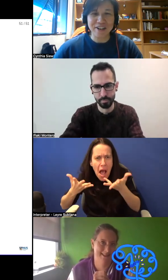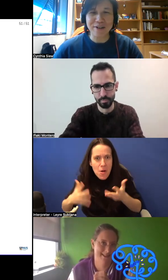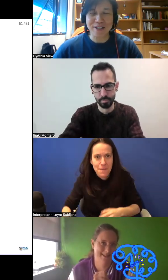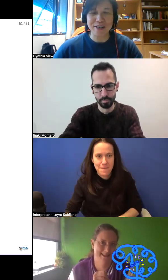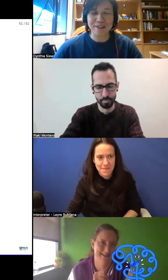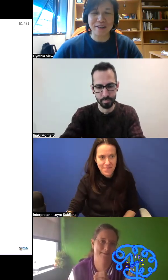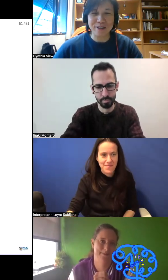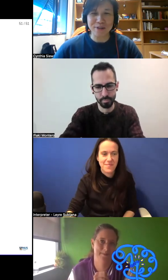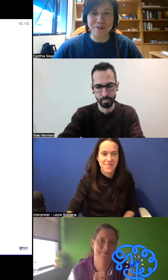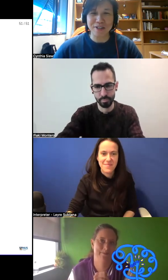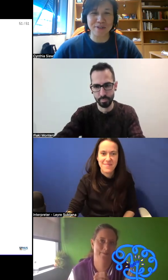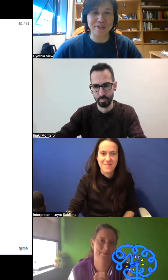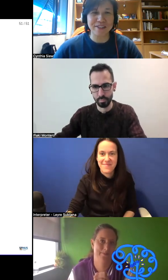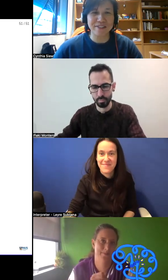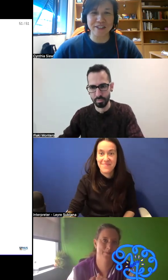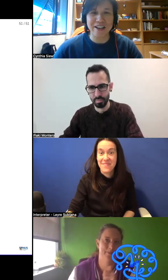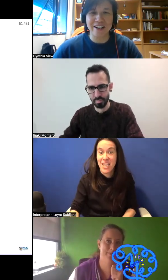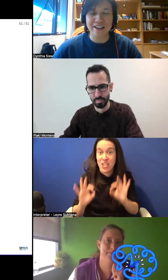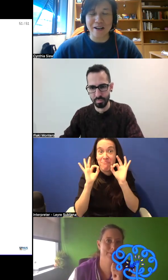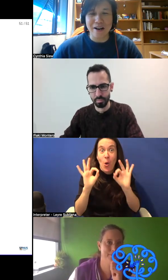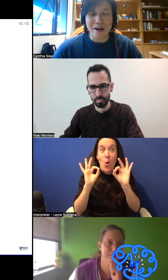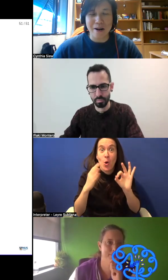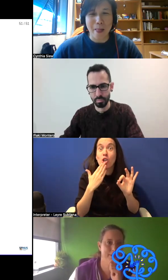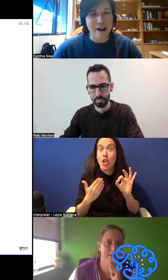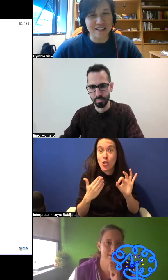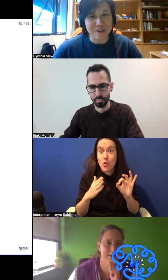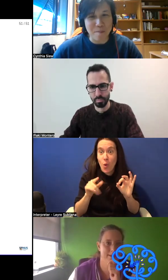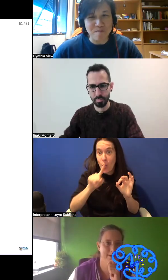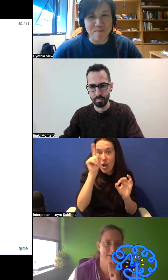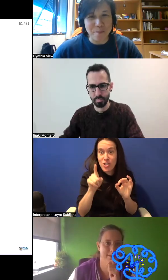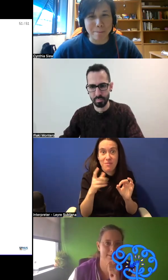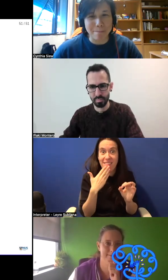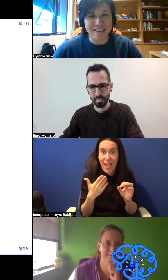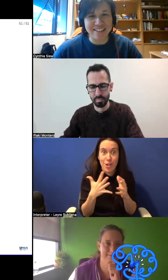That's a great question, and thank you so much for that.